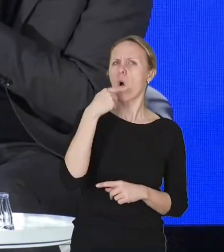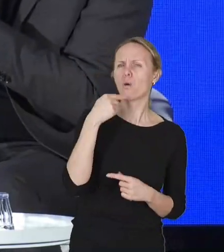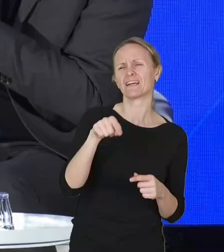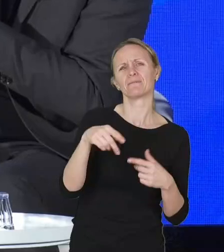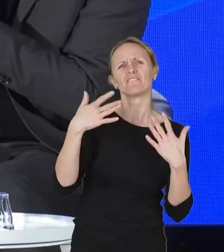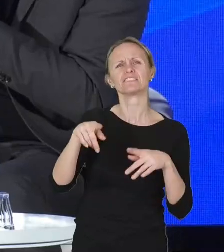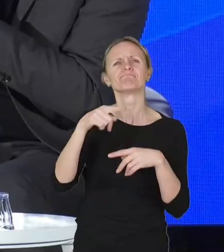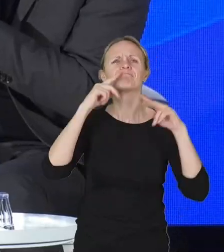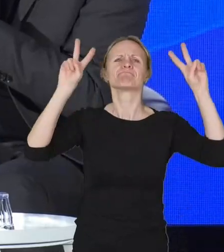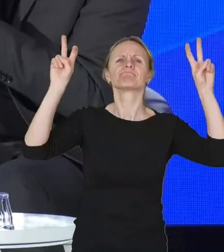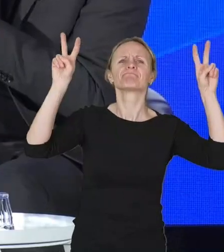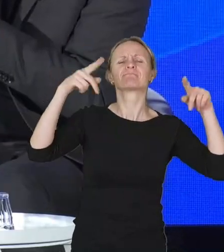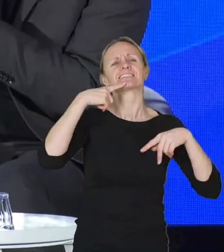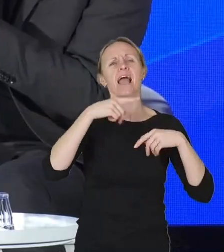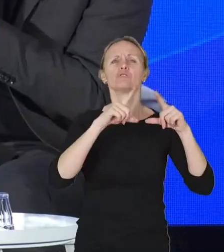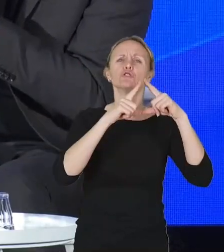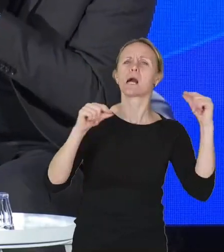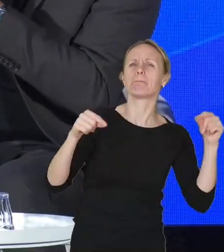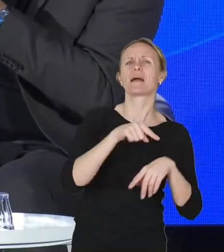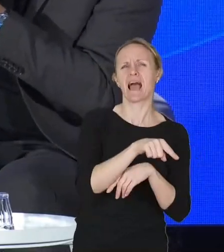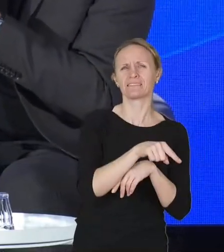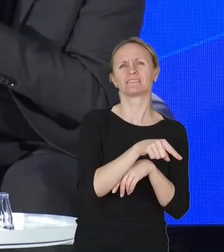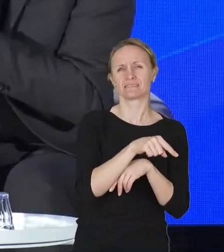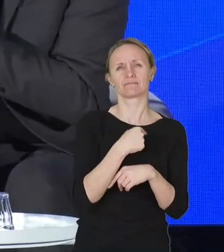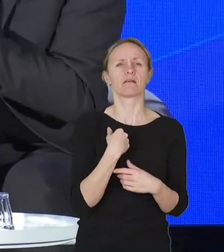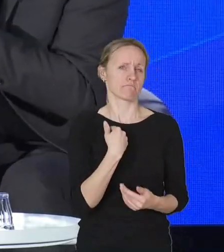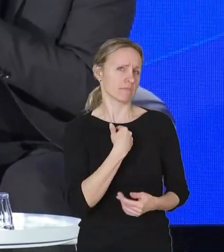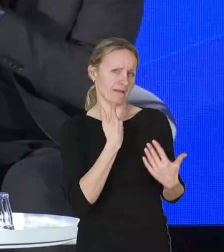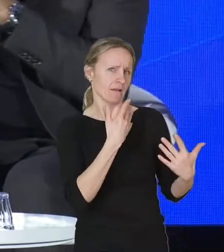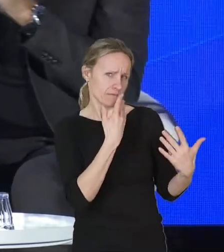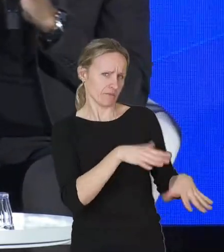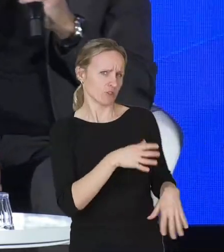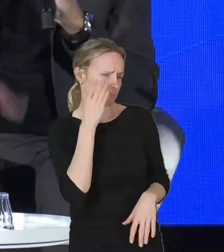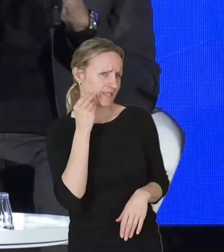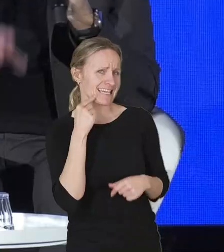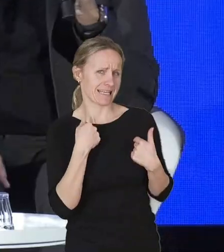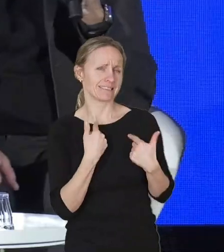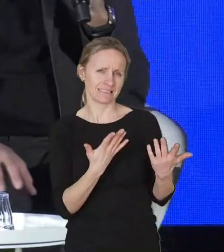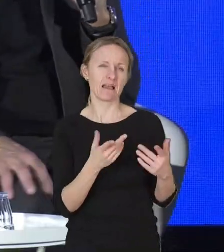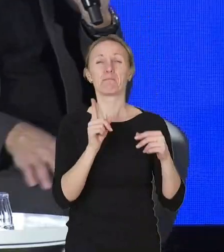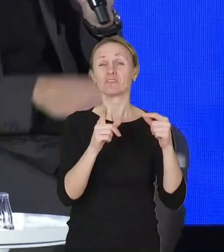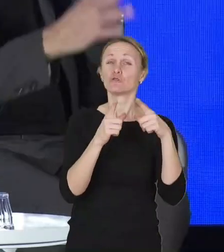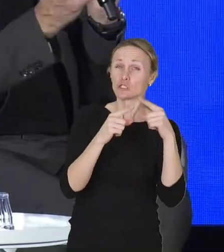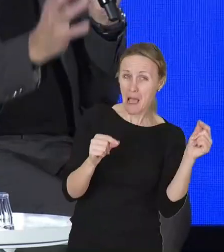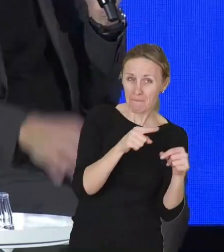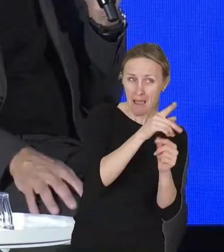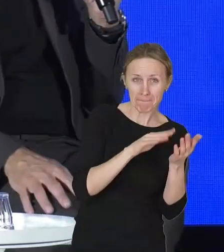say that Sweden is a small country, but we are really not small. So when I was there, I usually told